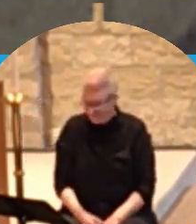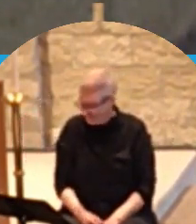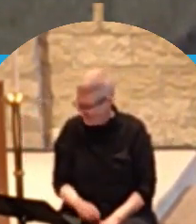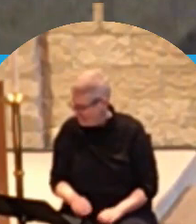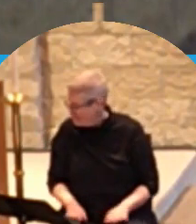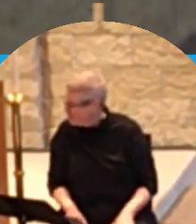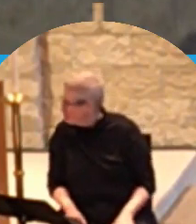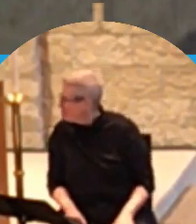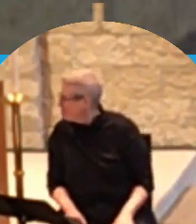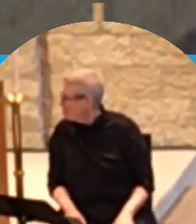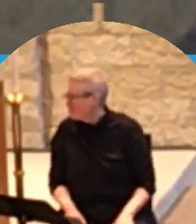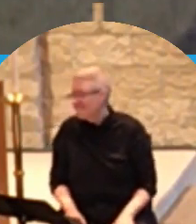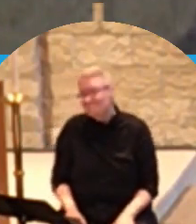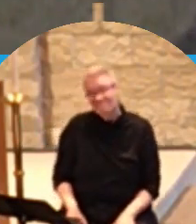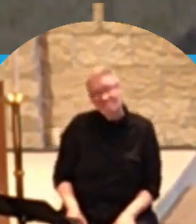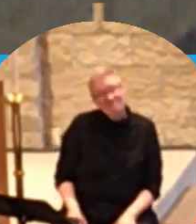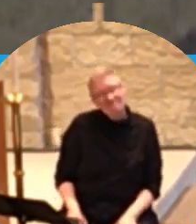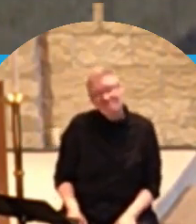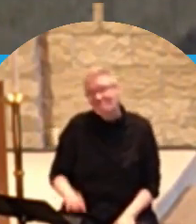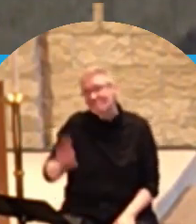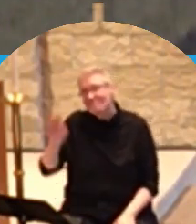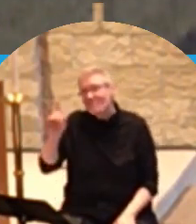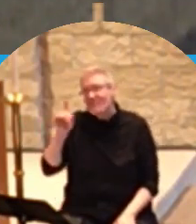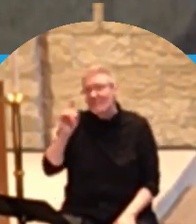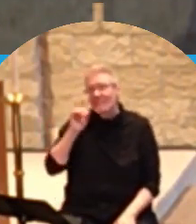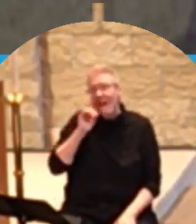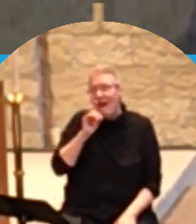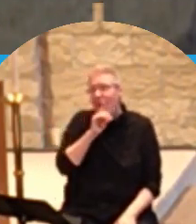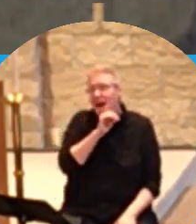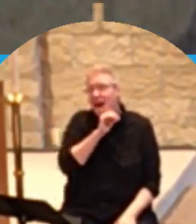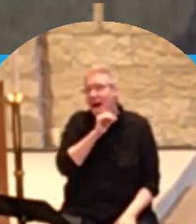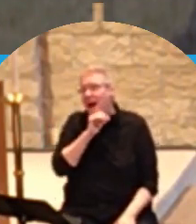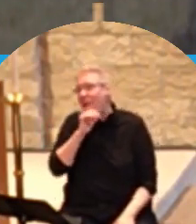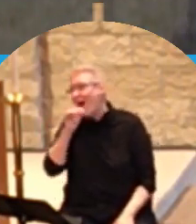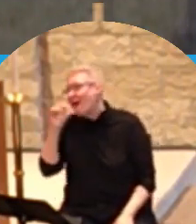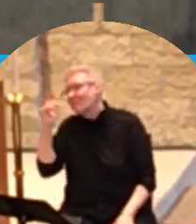God's eyes on a sparrow.